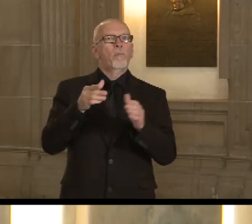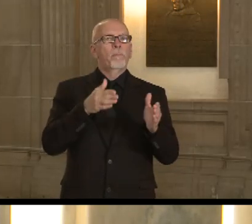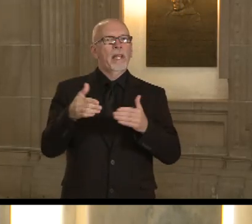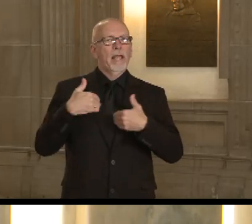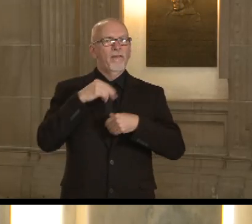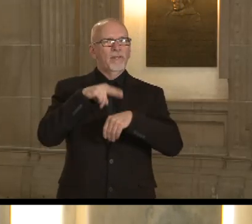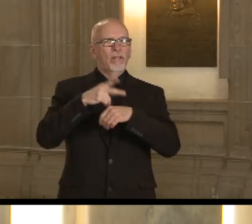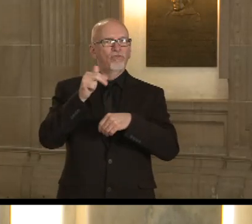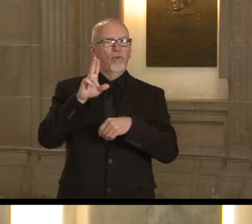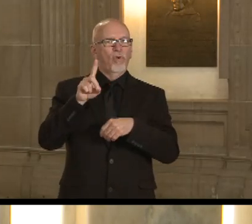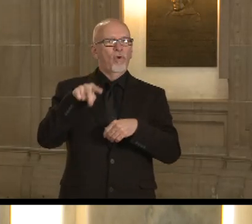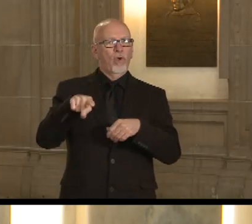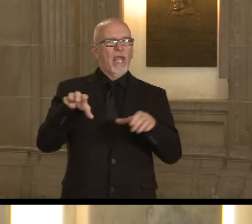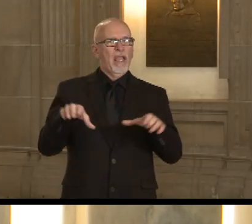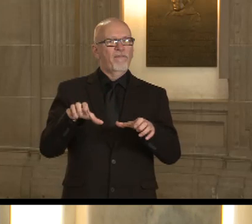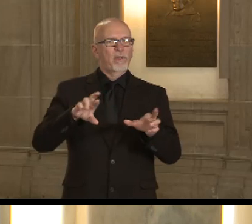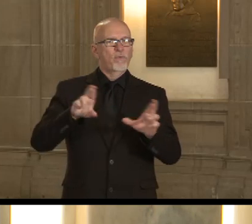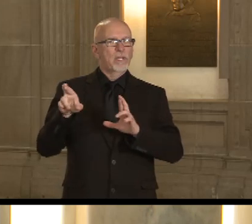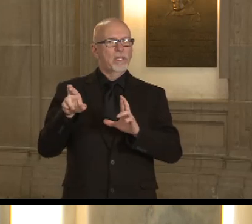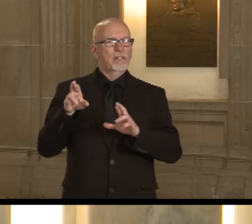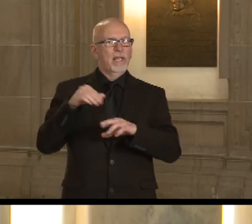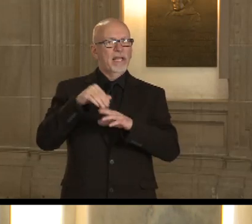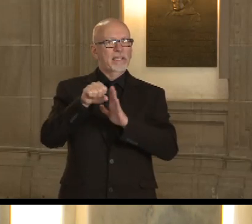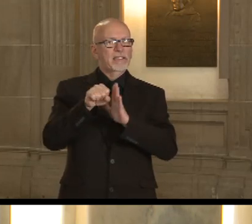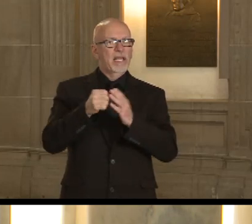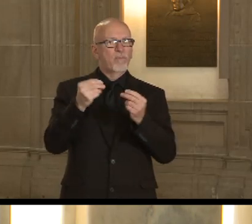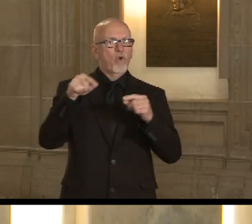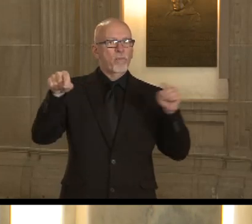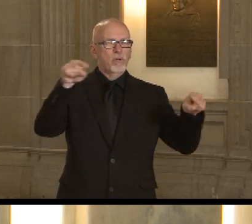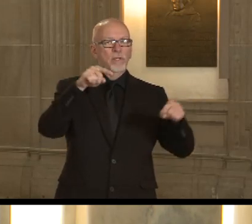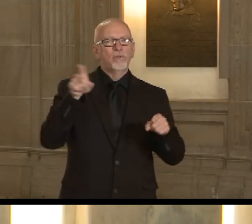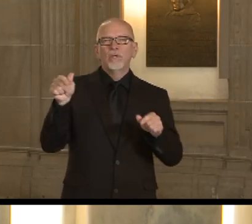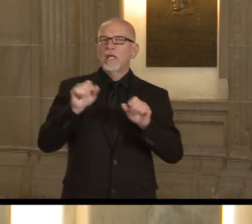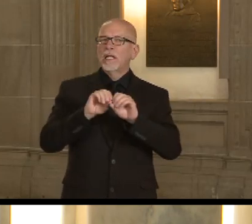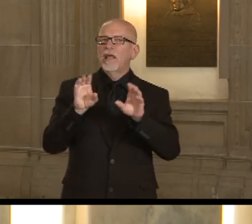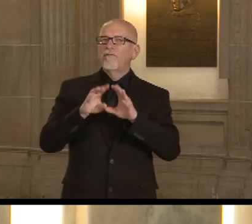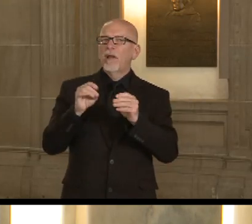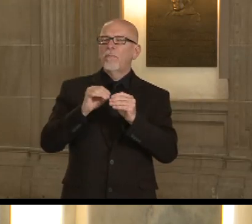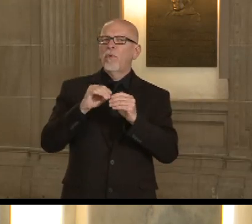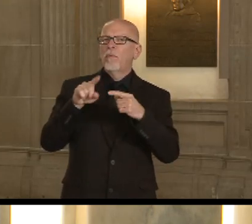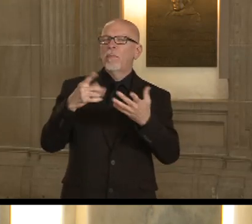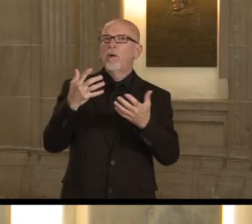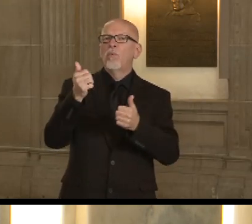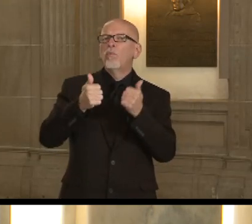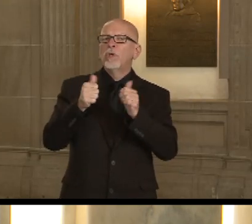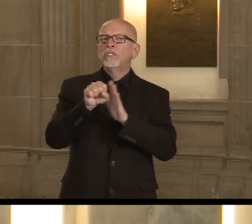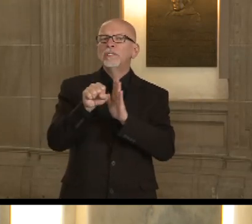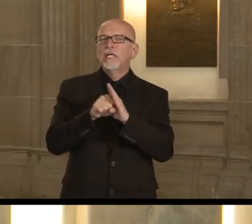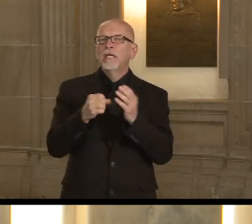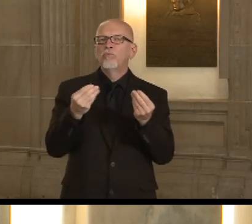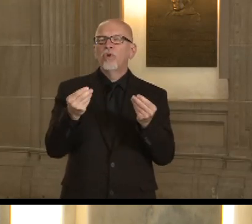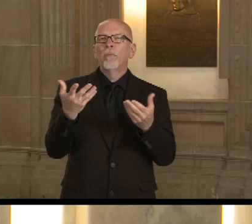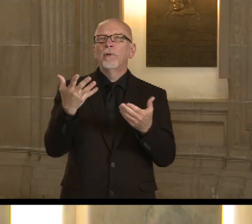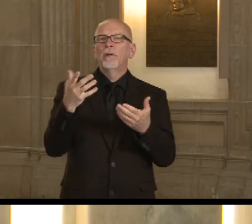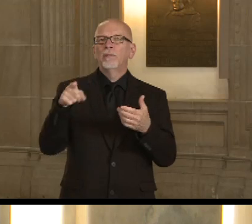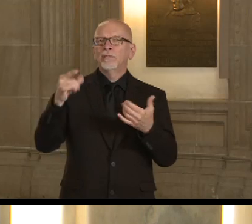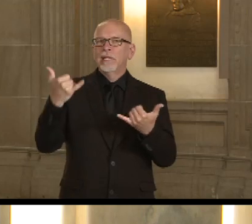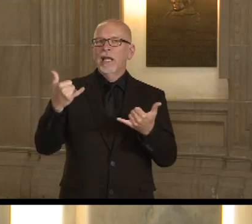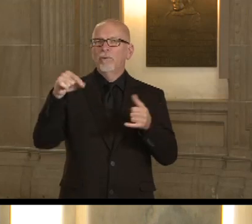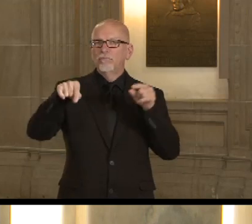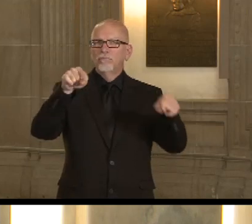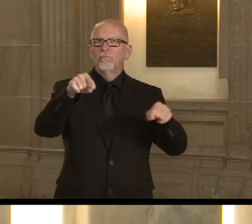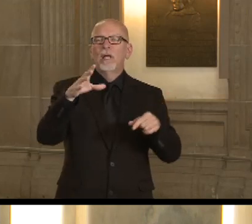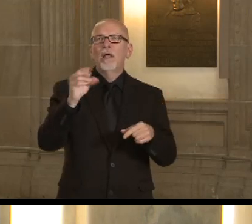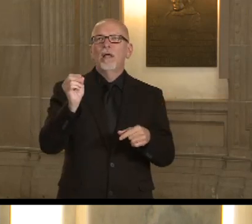have the National Guard activated at state properties, if you could clarify a little bit more about which state properties they're at,